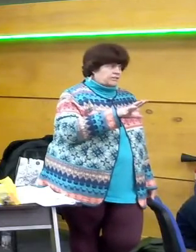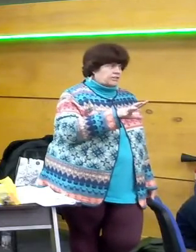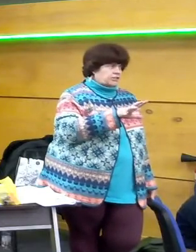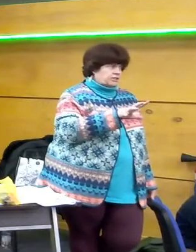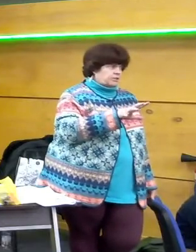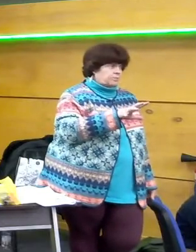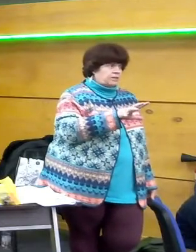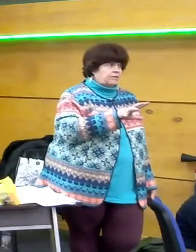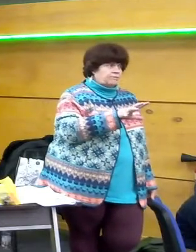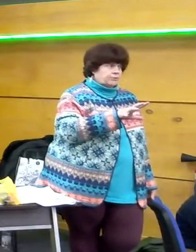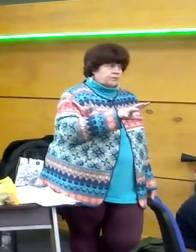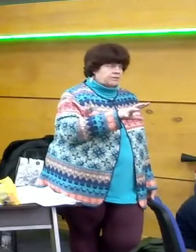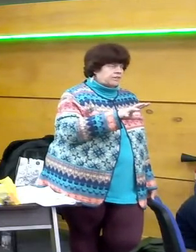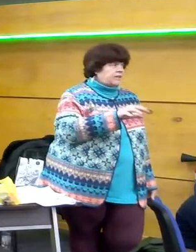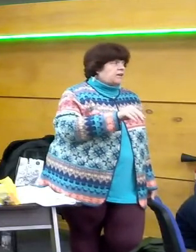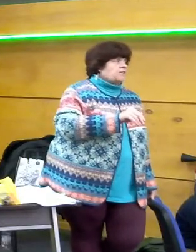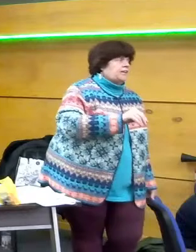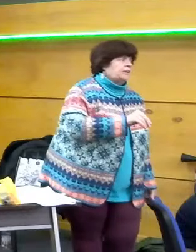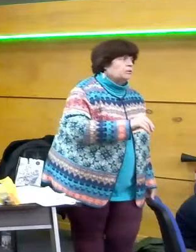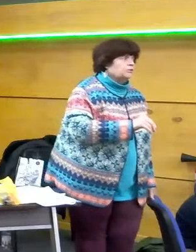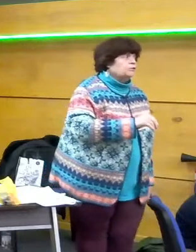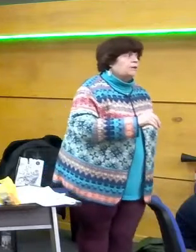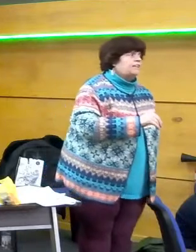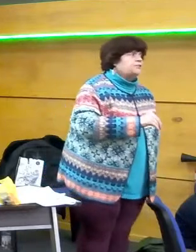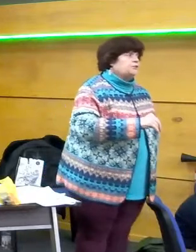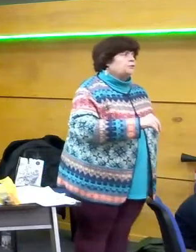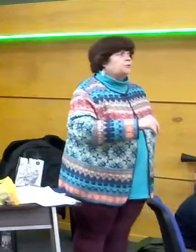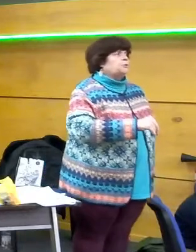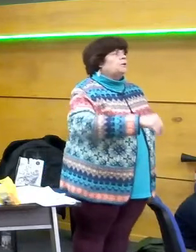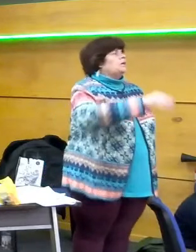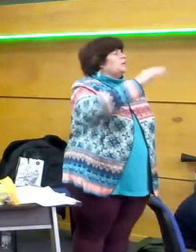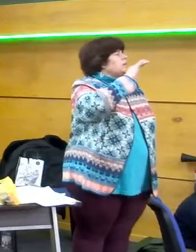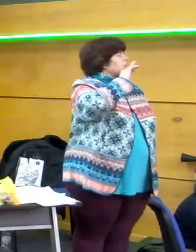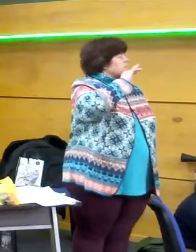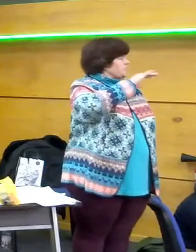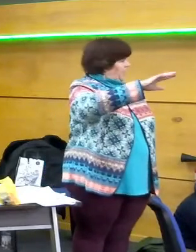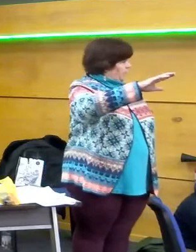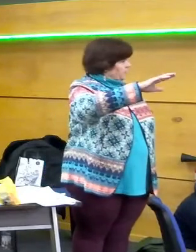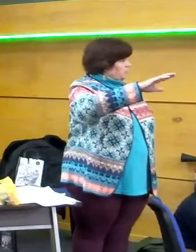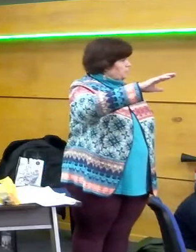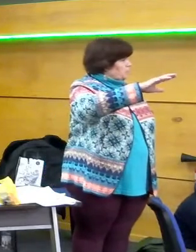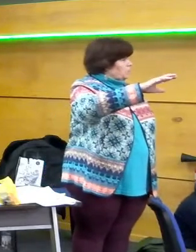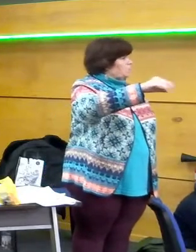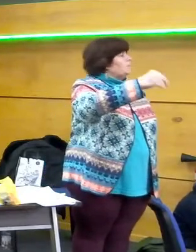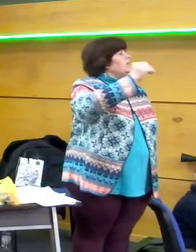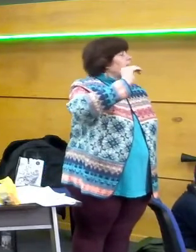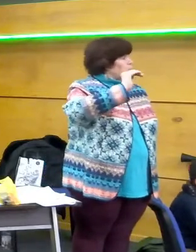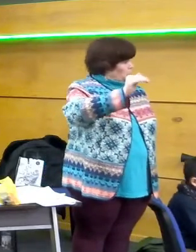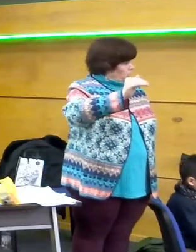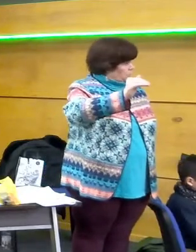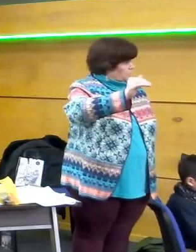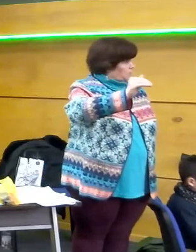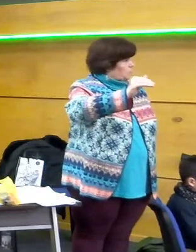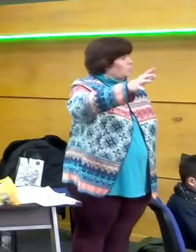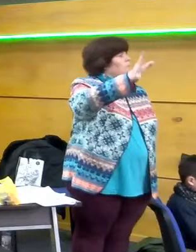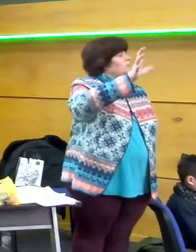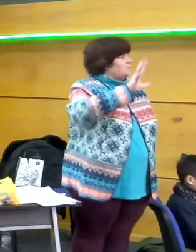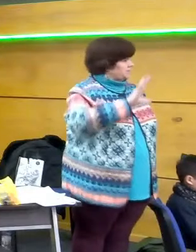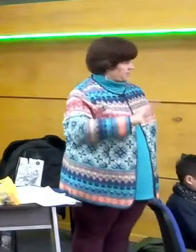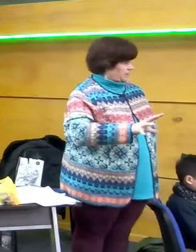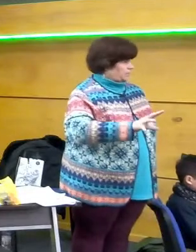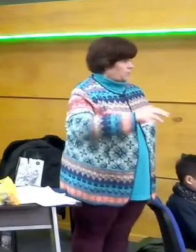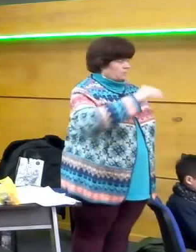schools and such to be influenced, they go straight to the title of the poem, who wrote the